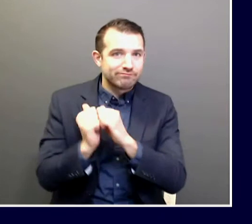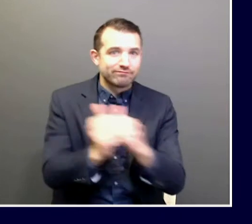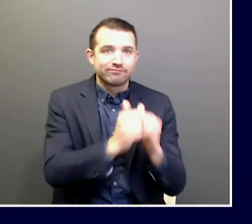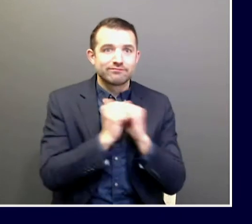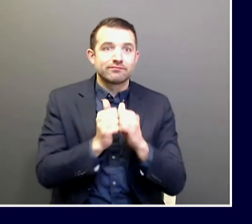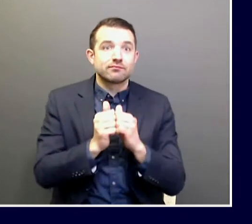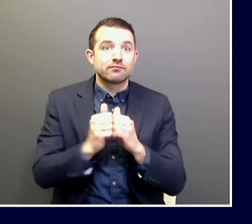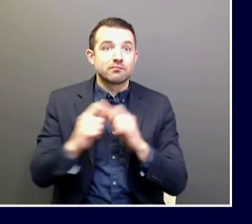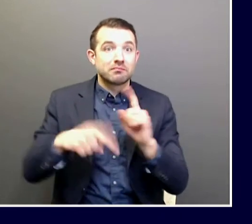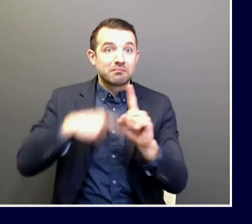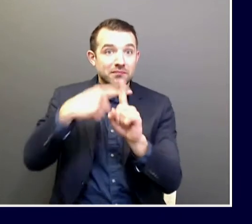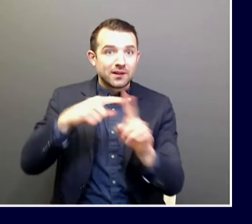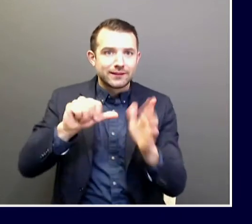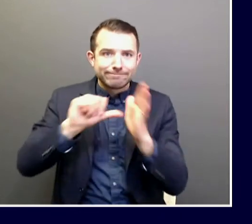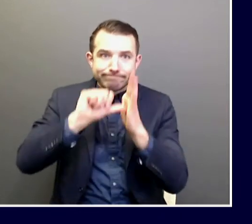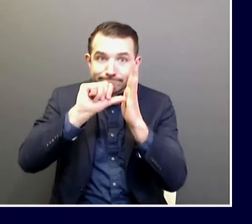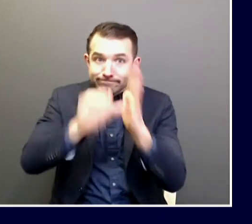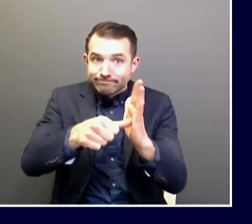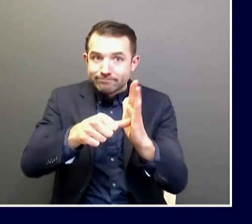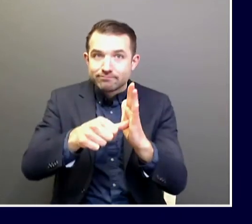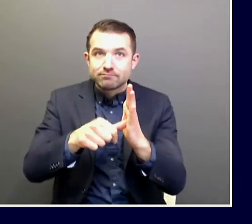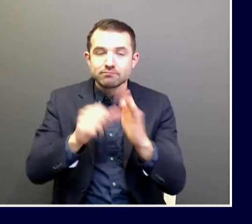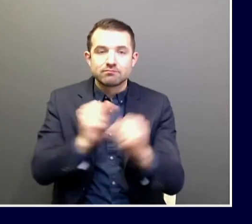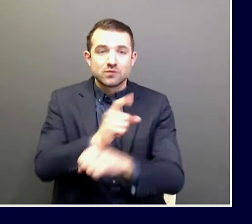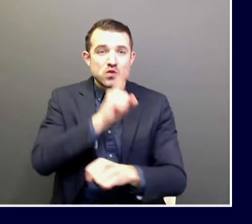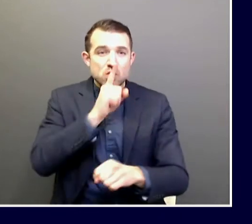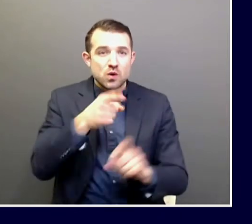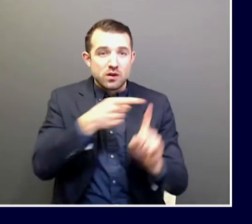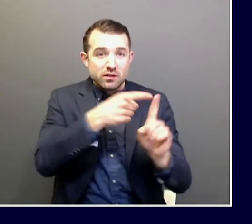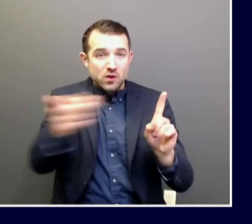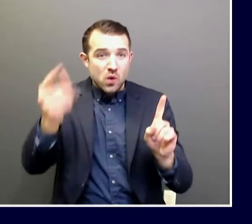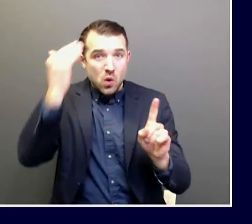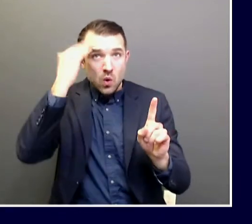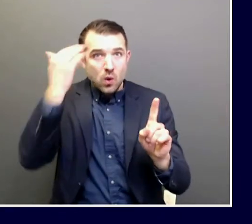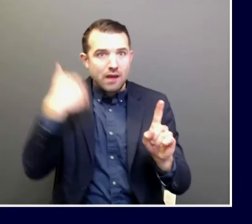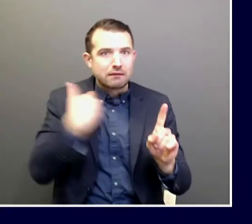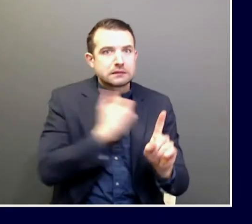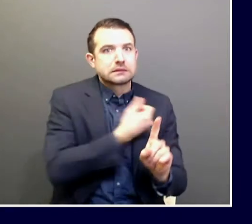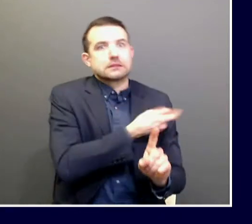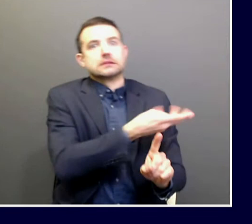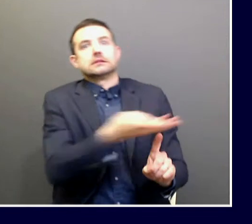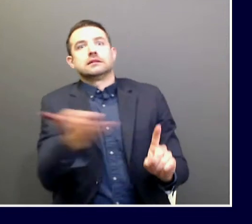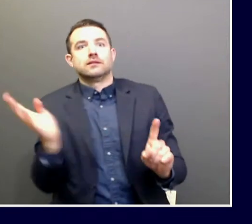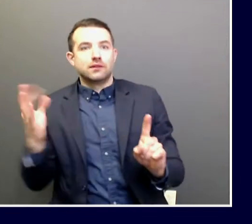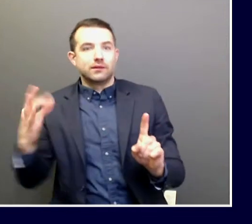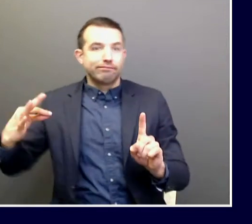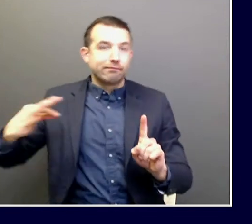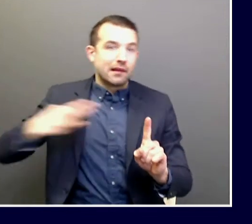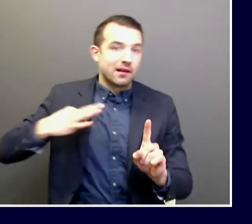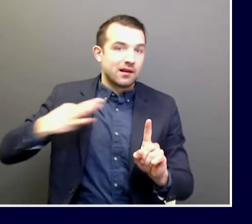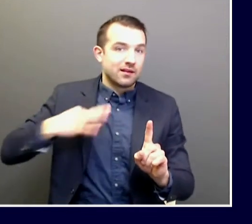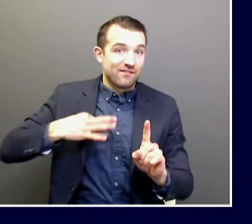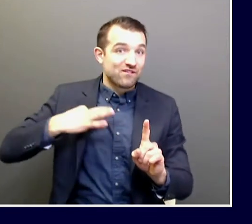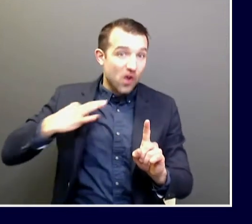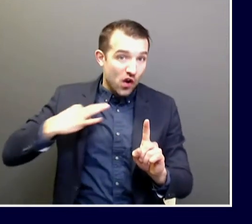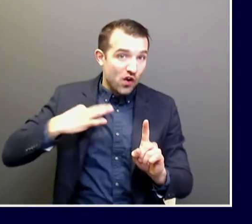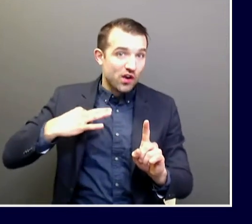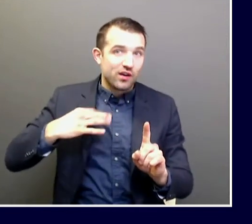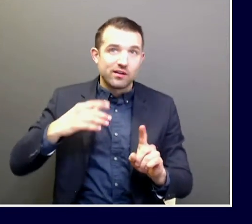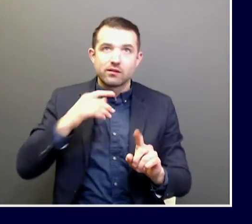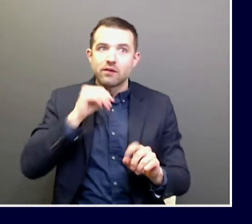this, dozens of volunteers across Maine who braved the cold, who worked